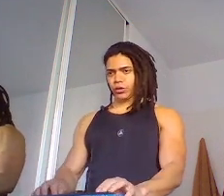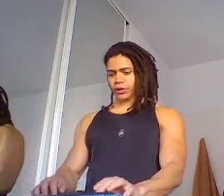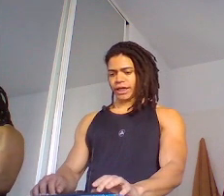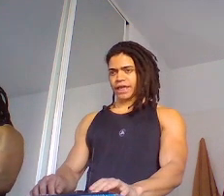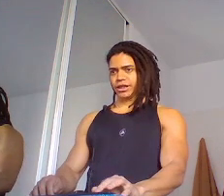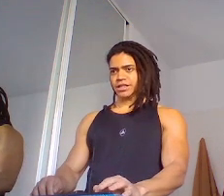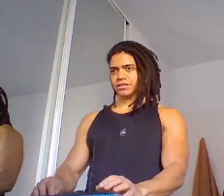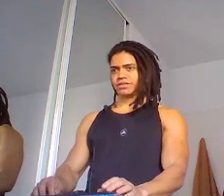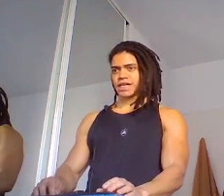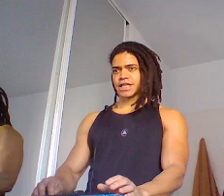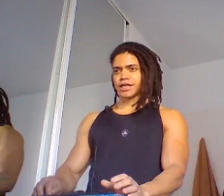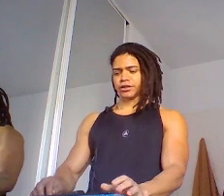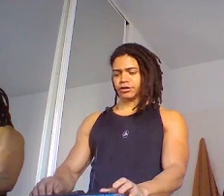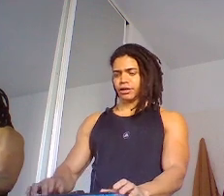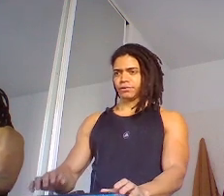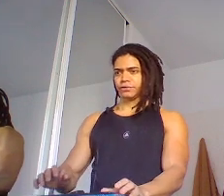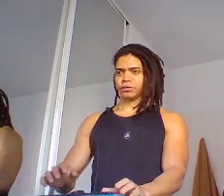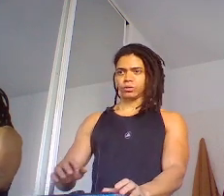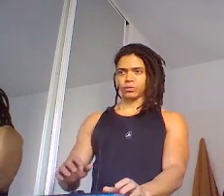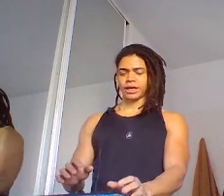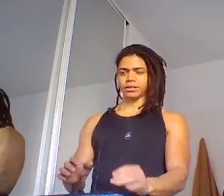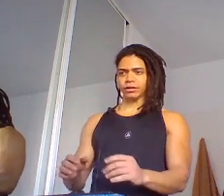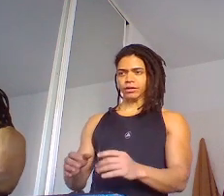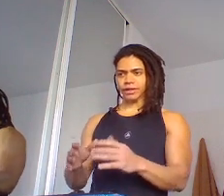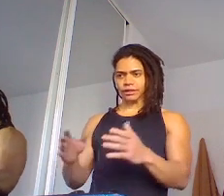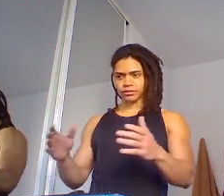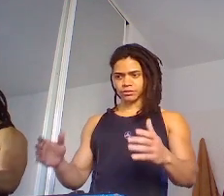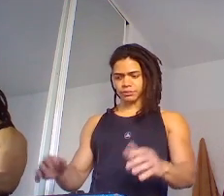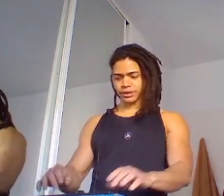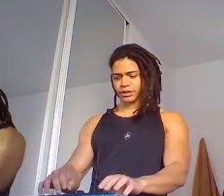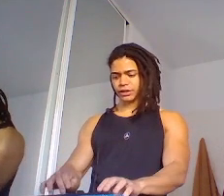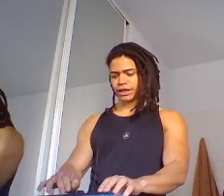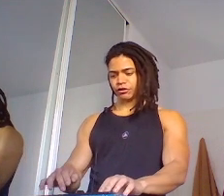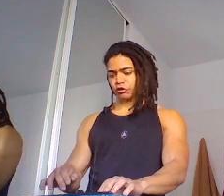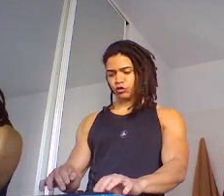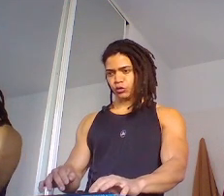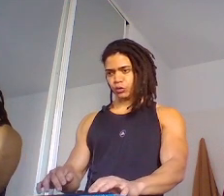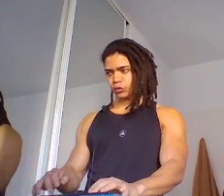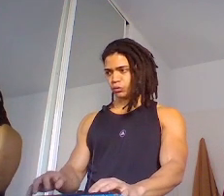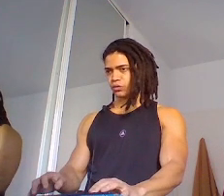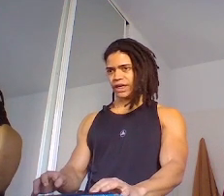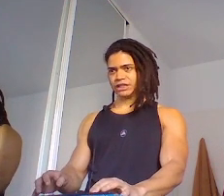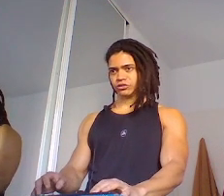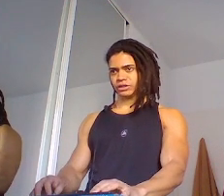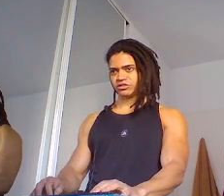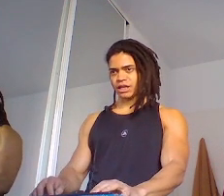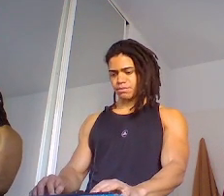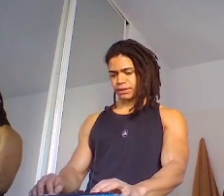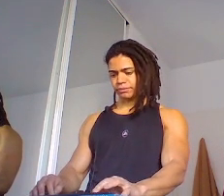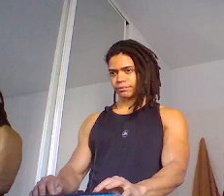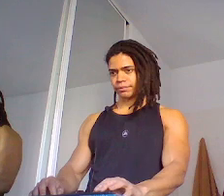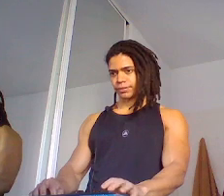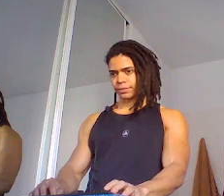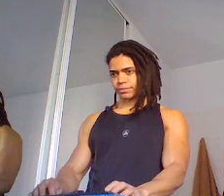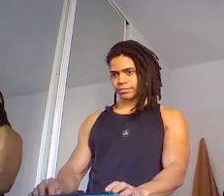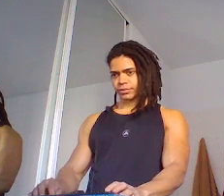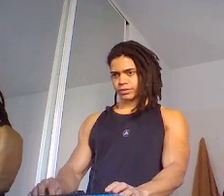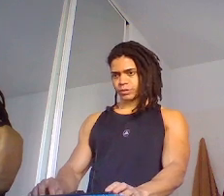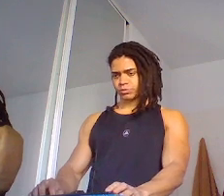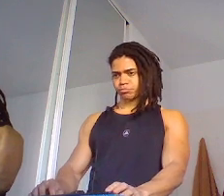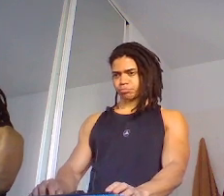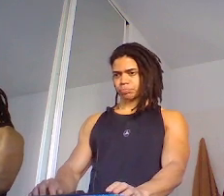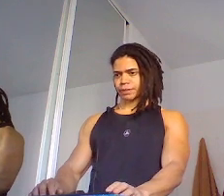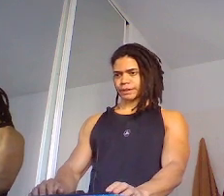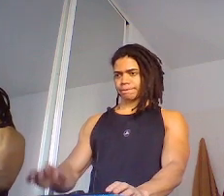I look at the SED.gov, right, this beginner guide to financial statement,